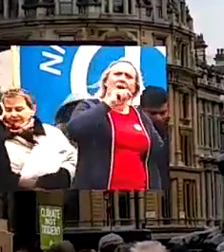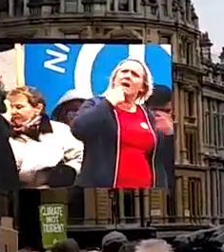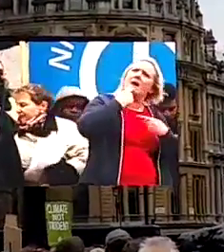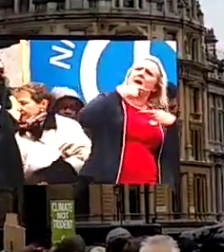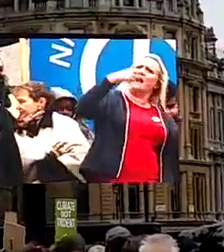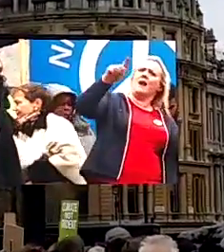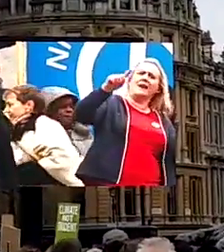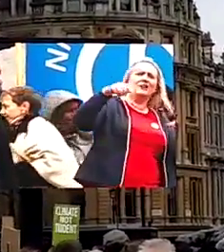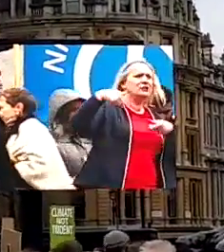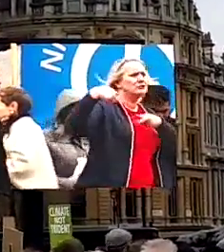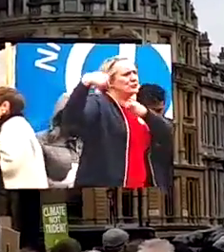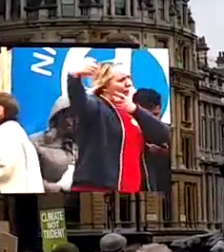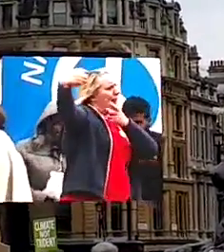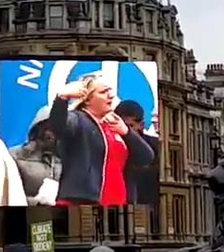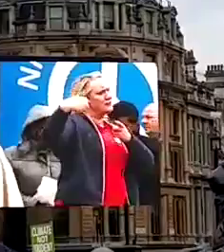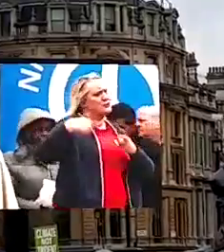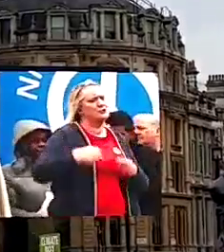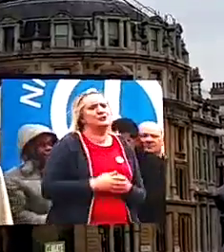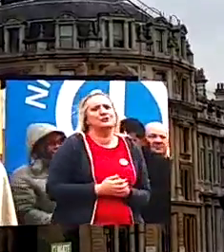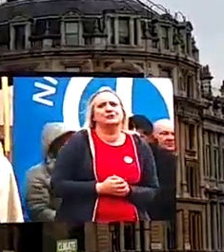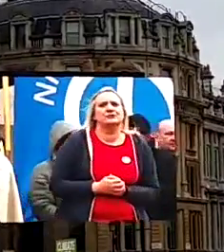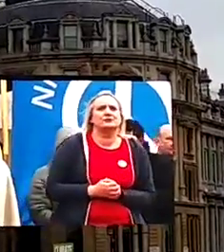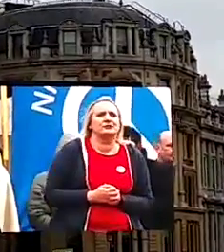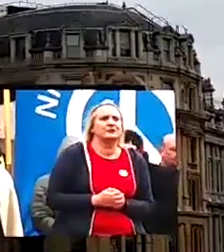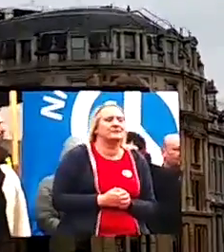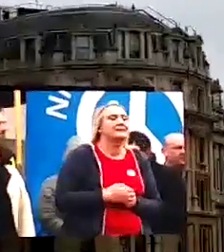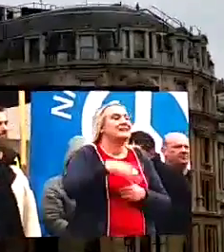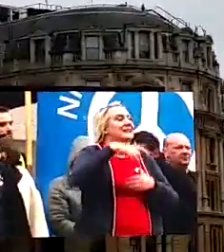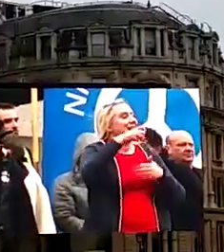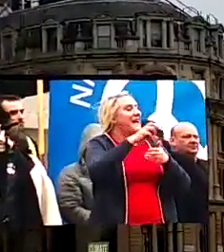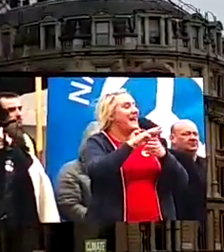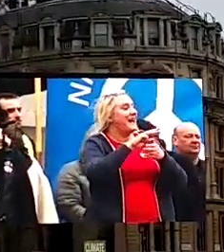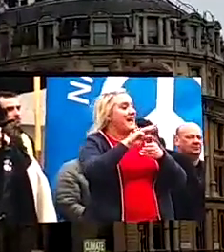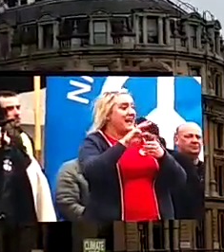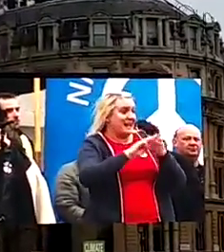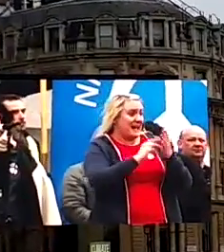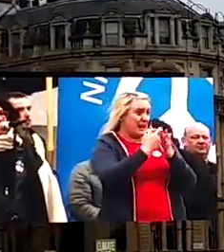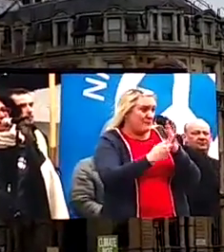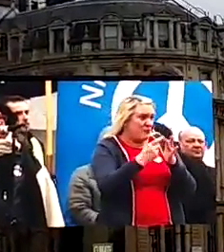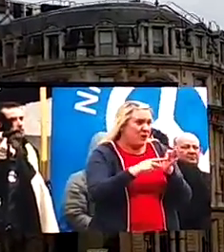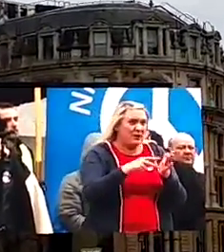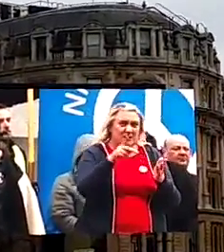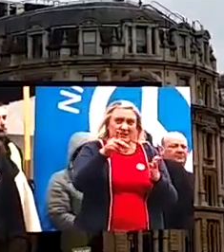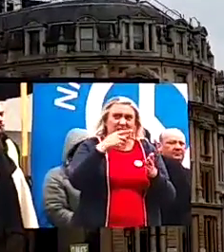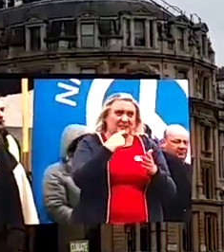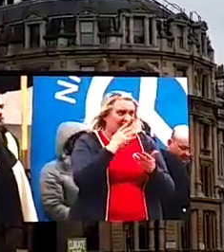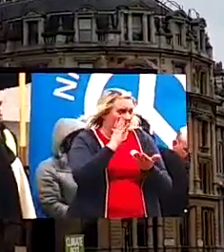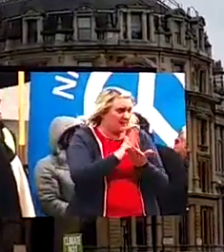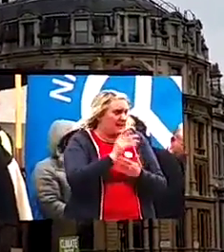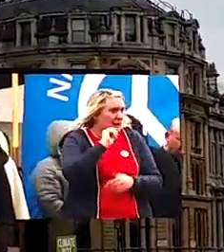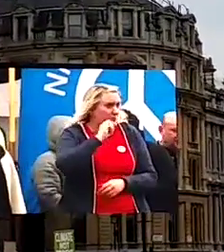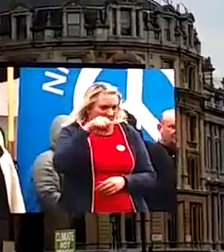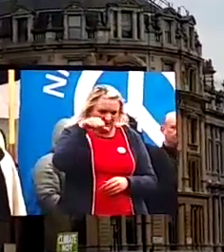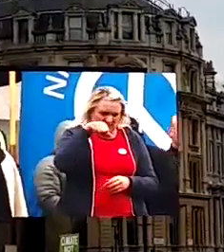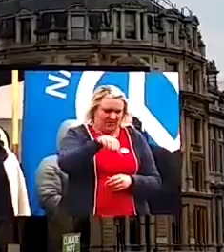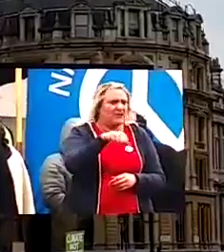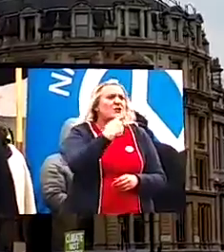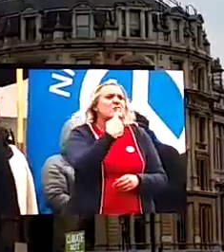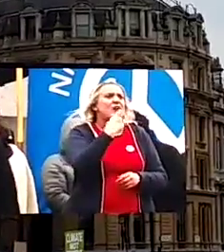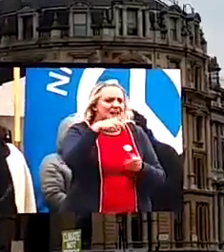the right thing. Cameron is going to push the red button? That's